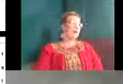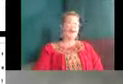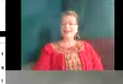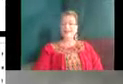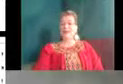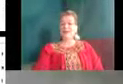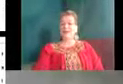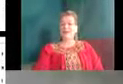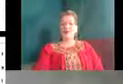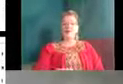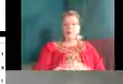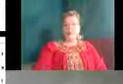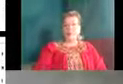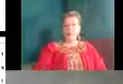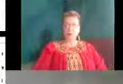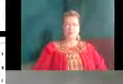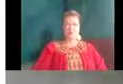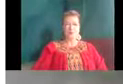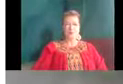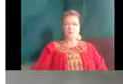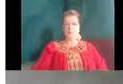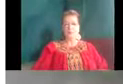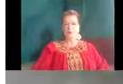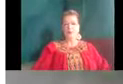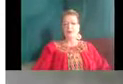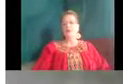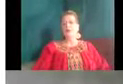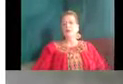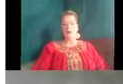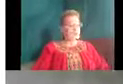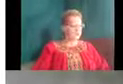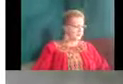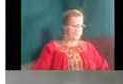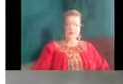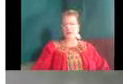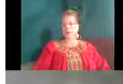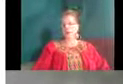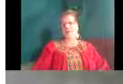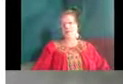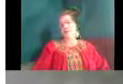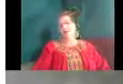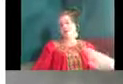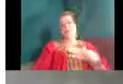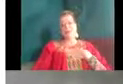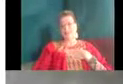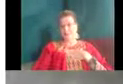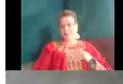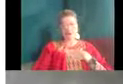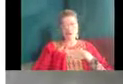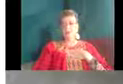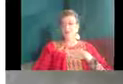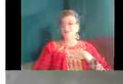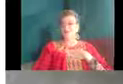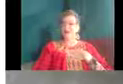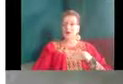having that that can be really crucial and then communication considerations because this is my